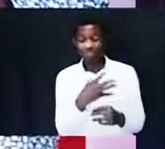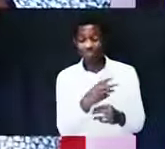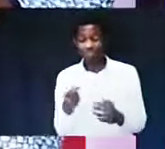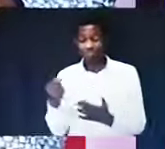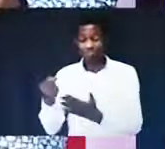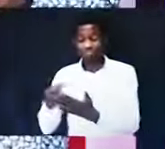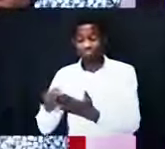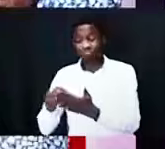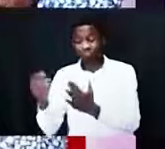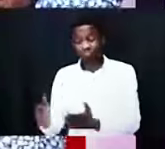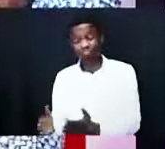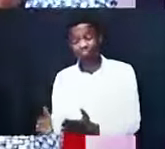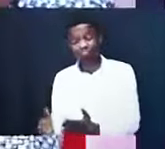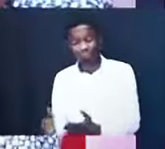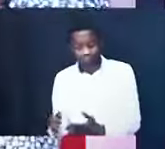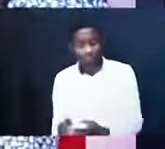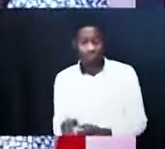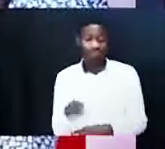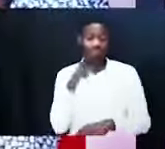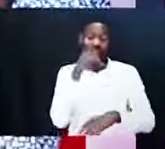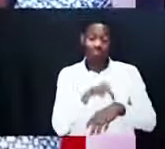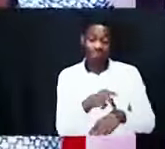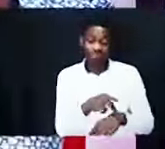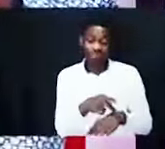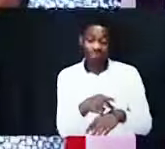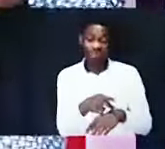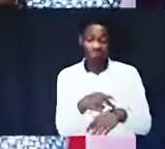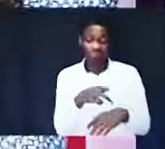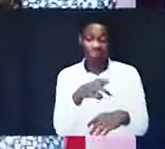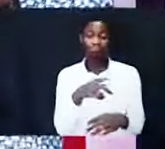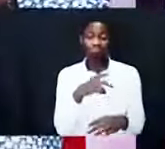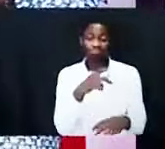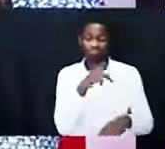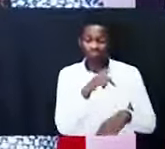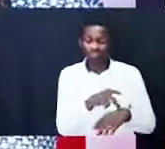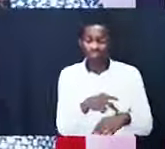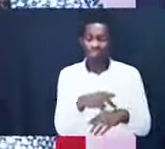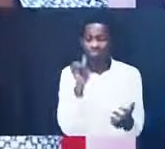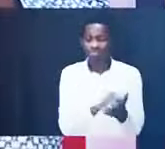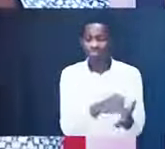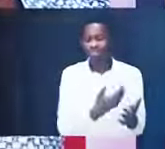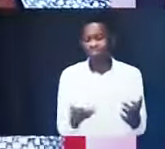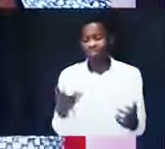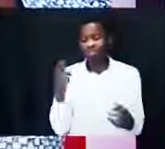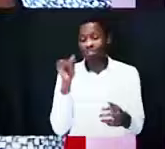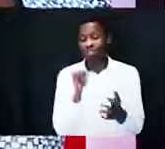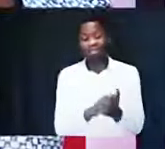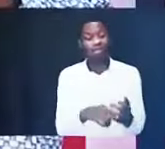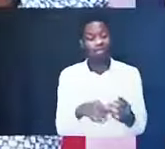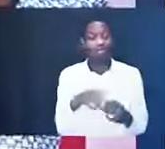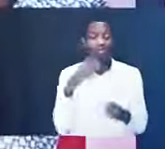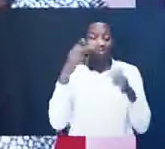seems to confirm what Moses said in Luke's